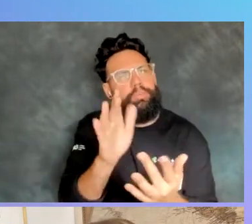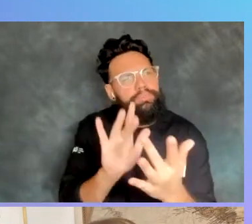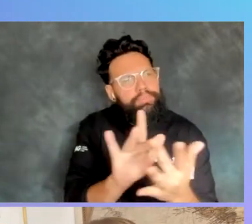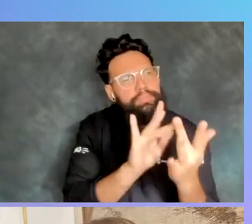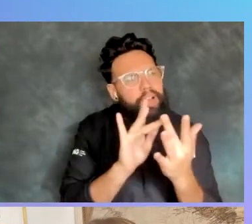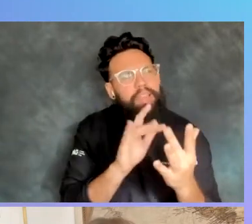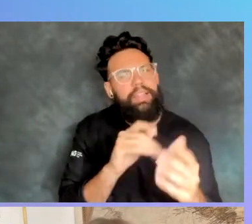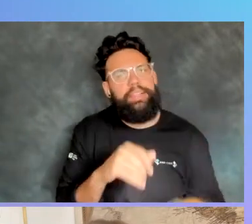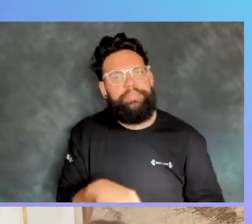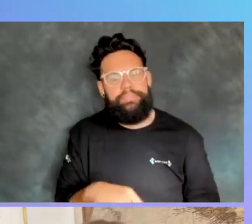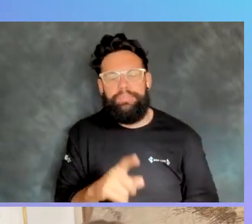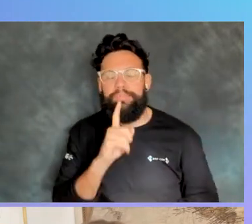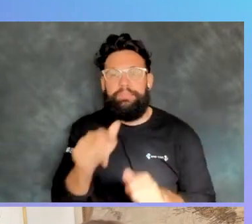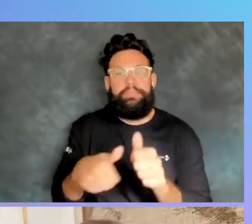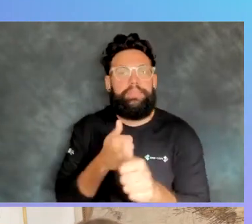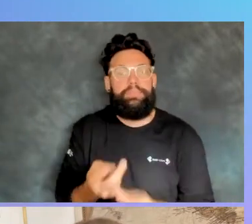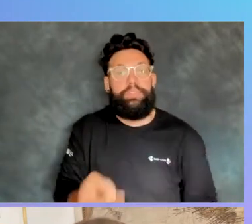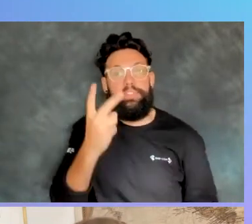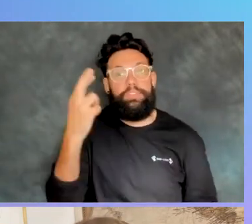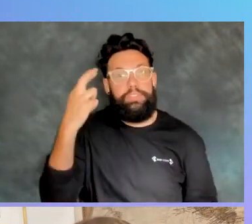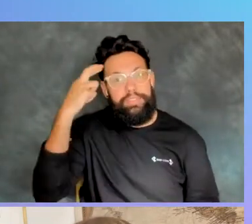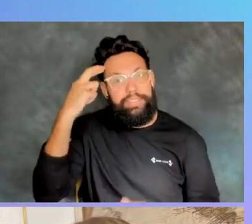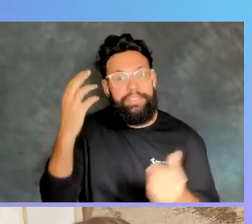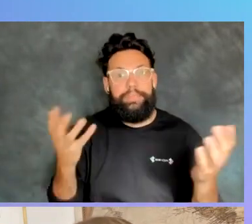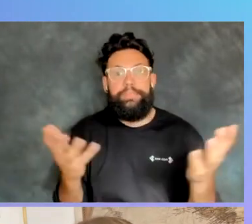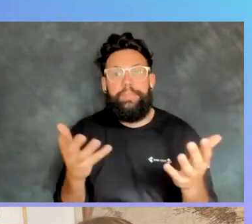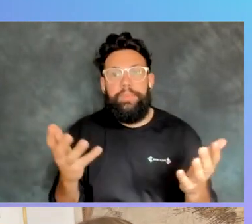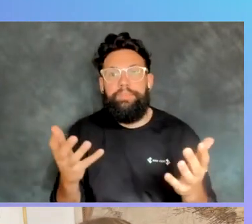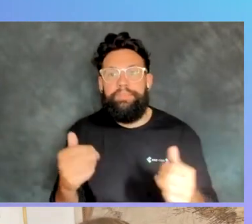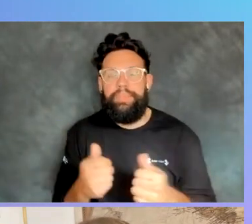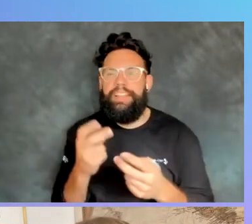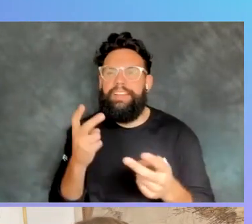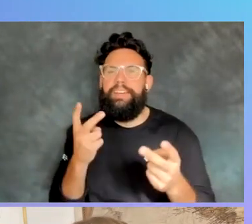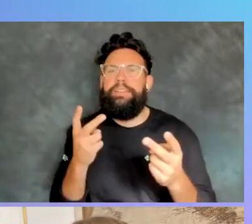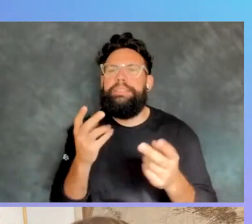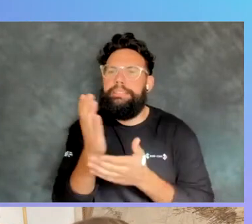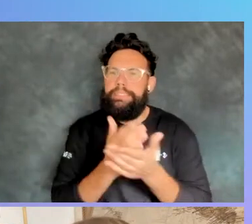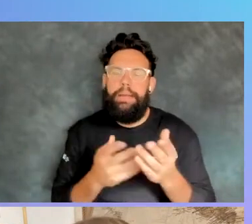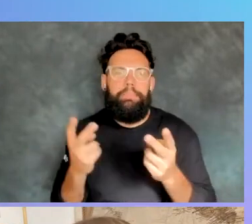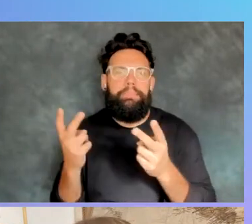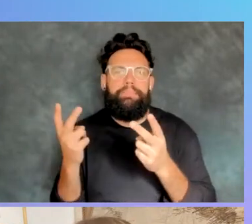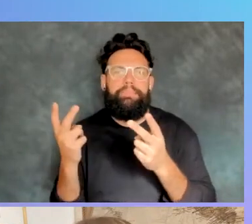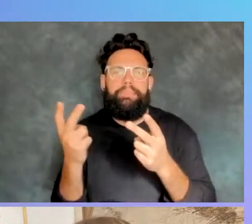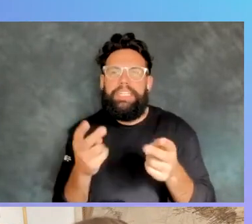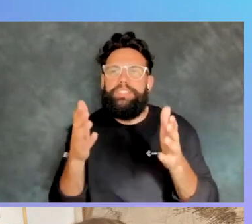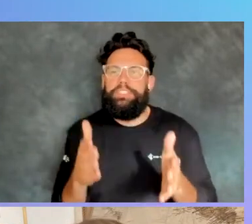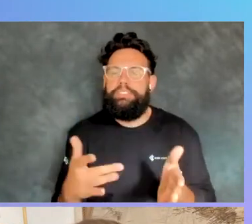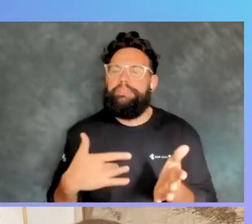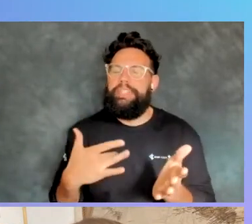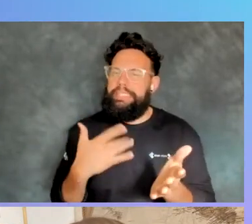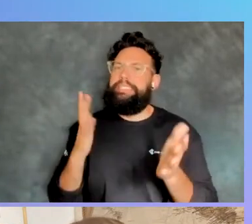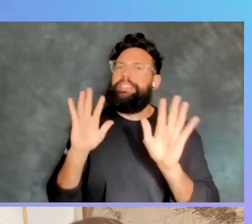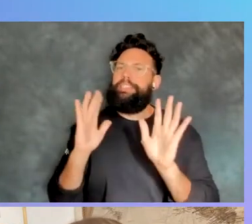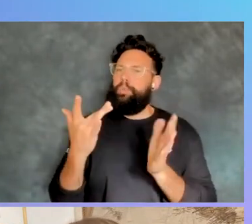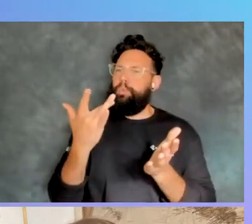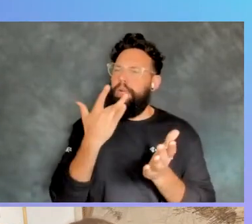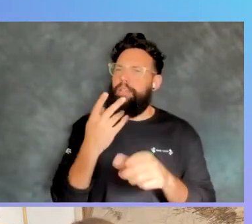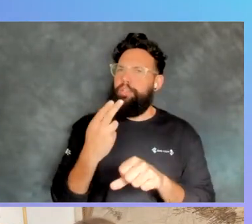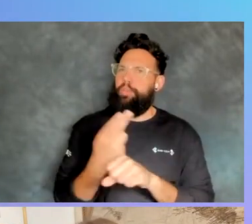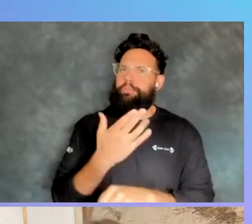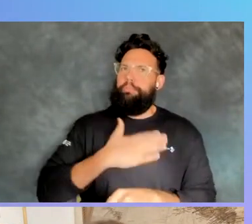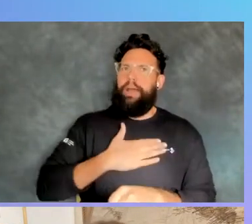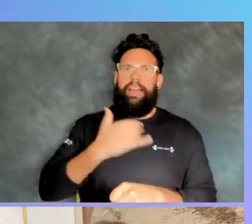reasons for this, really. Is one, like some visitors felt more comfortable touching their own phones at the museum rather than like shared